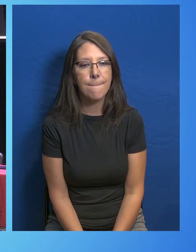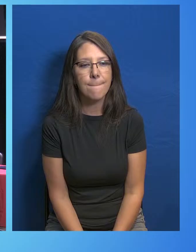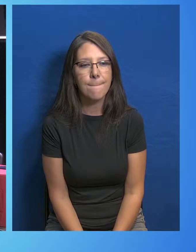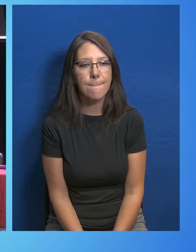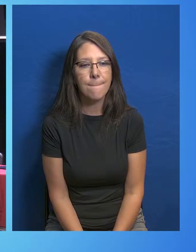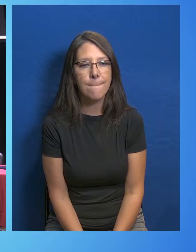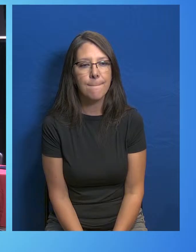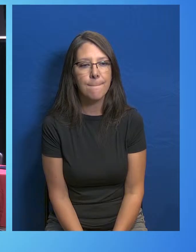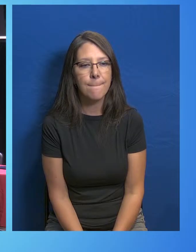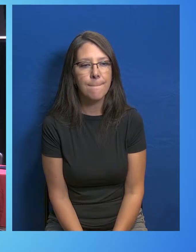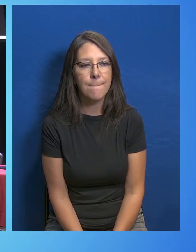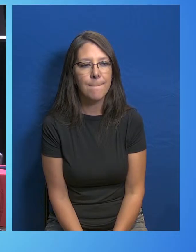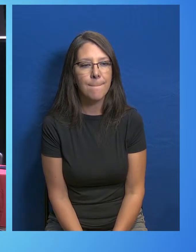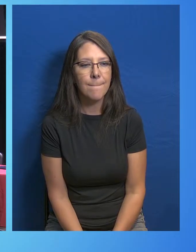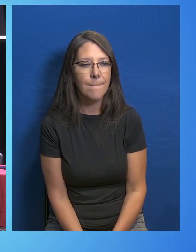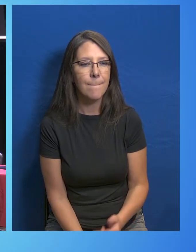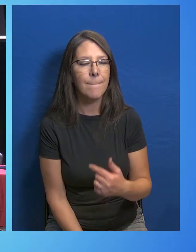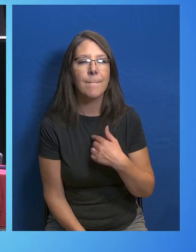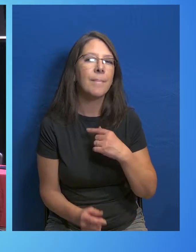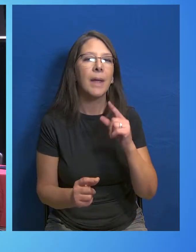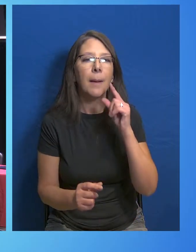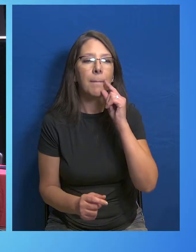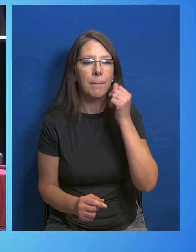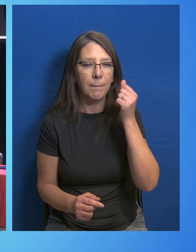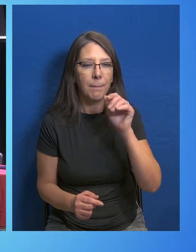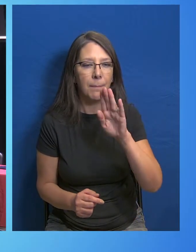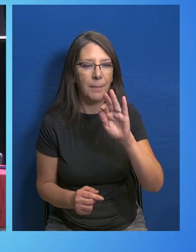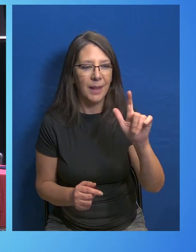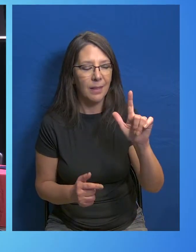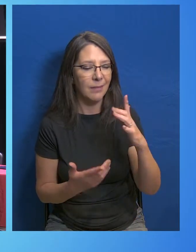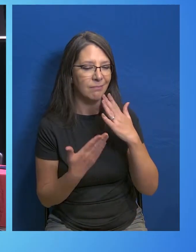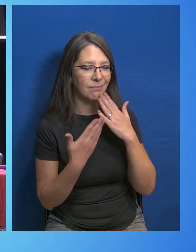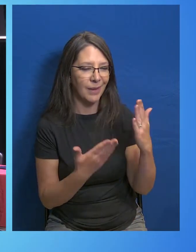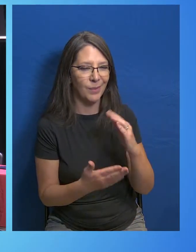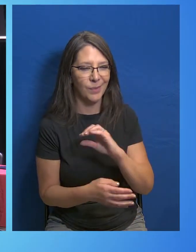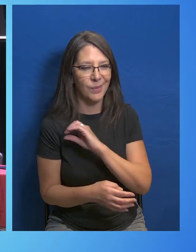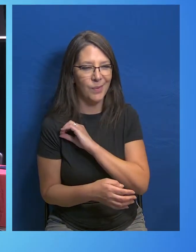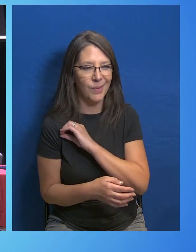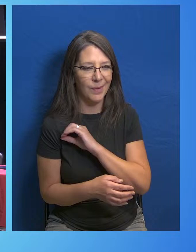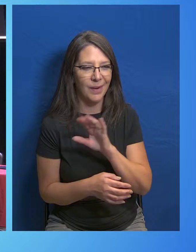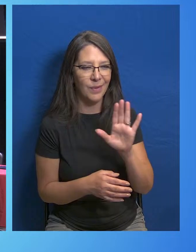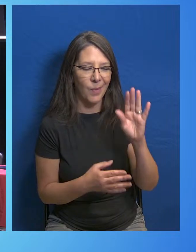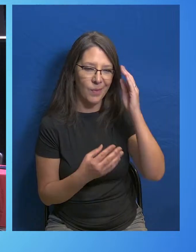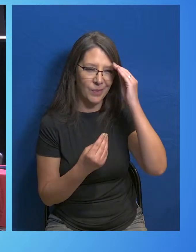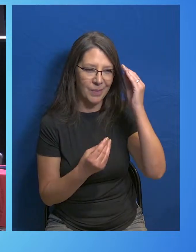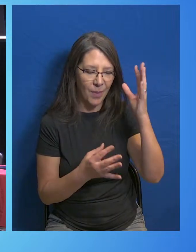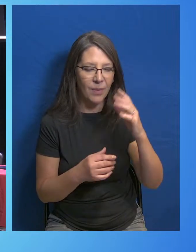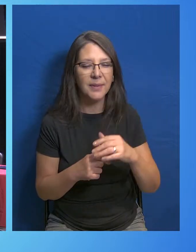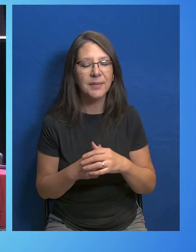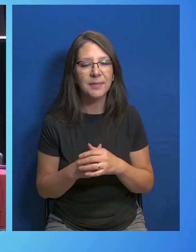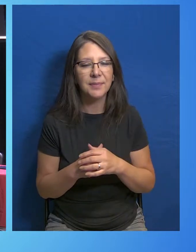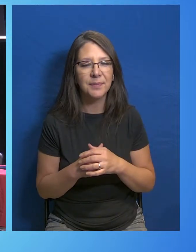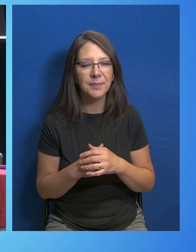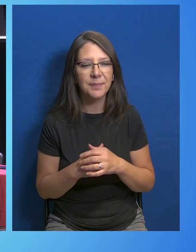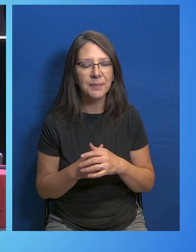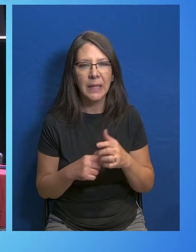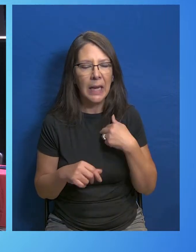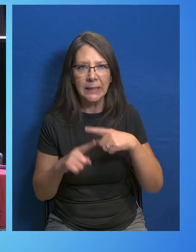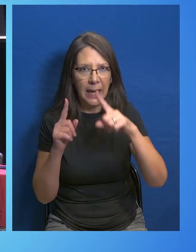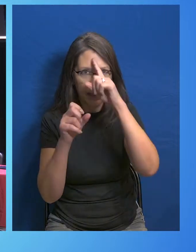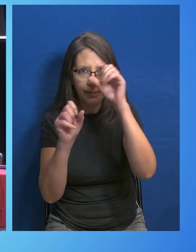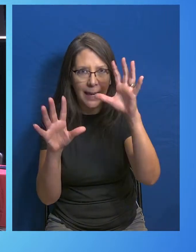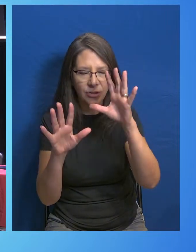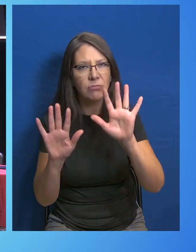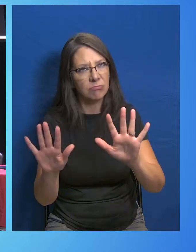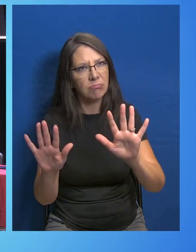Go ahead, board member. Hi, this is Bill Oren. Thank you for your report. I can't imagine yes I can, because I've